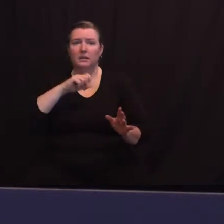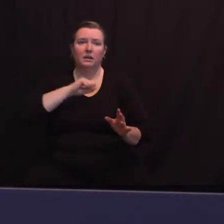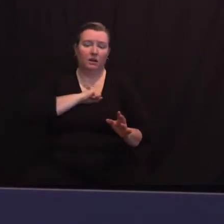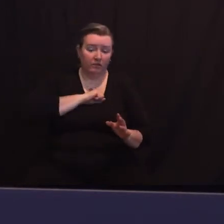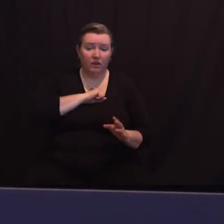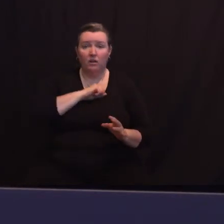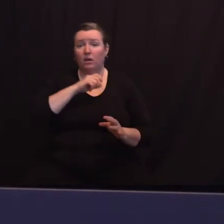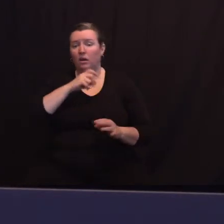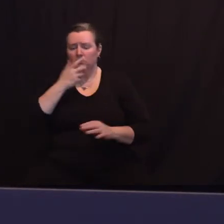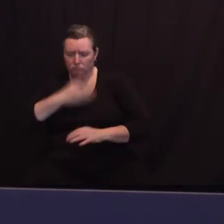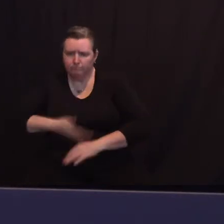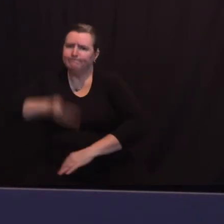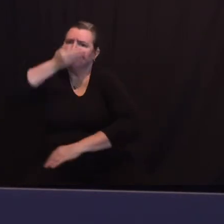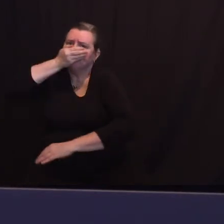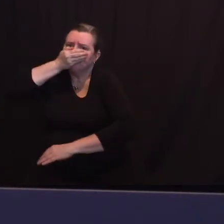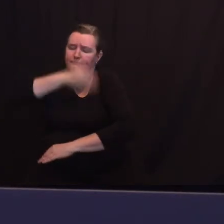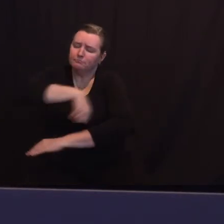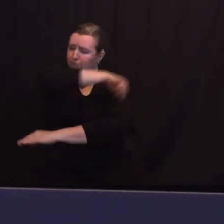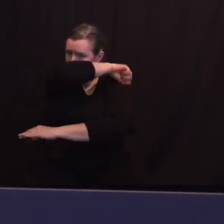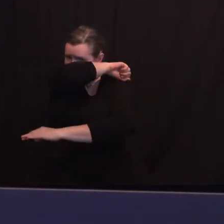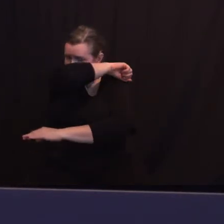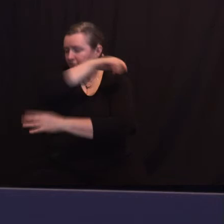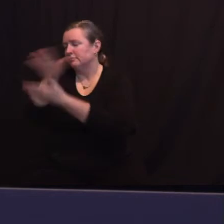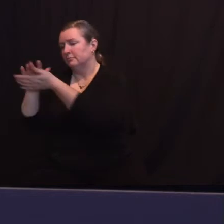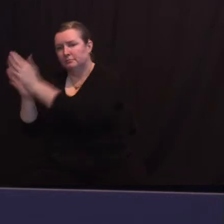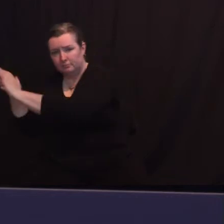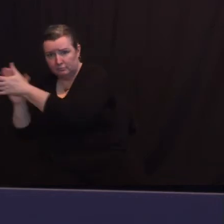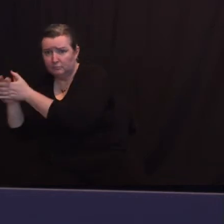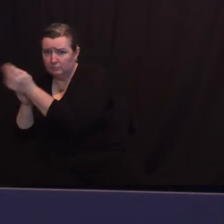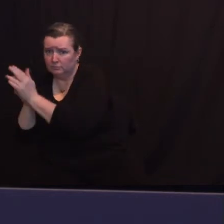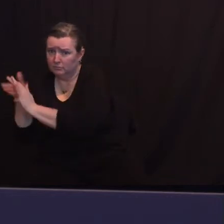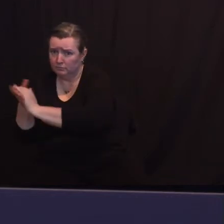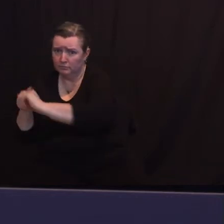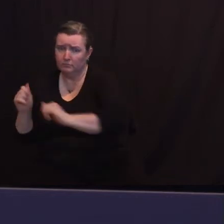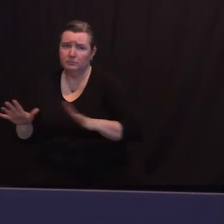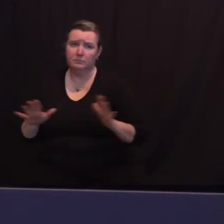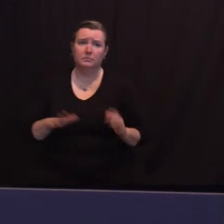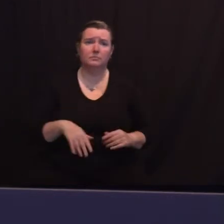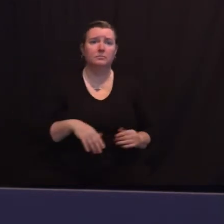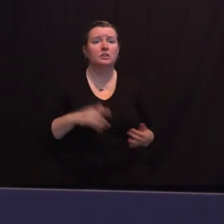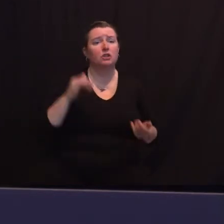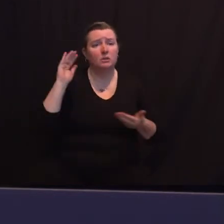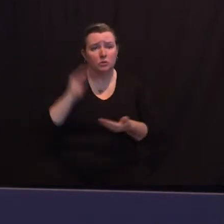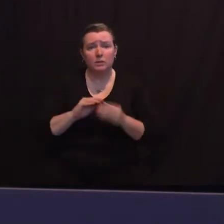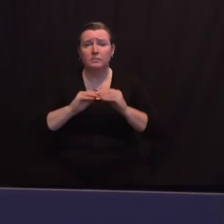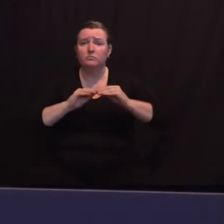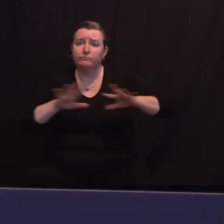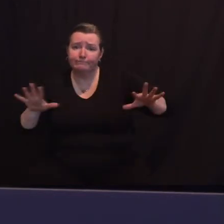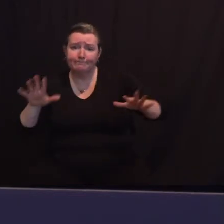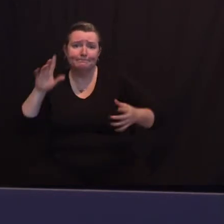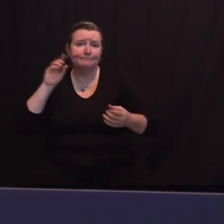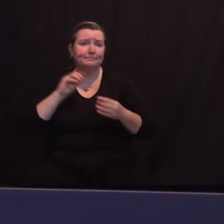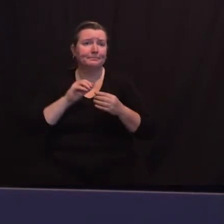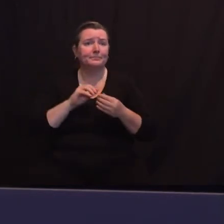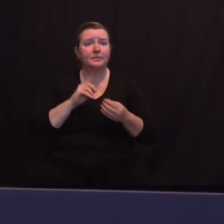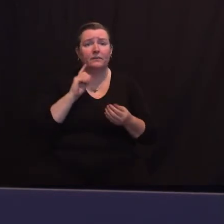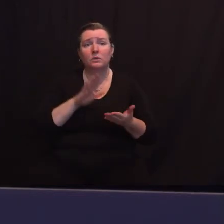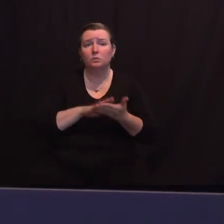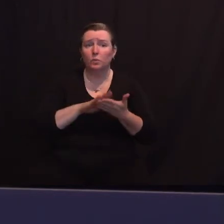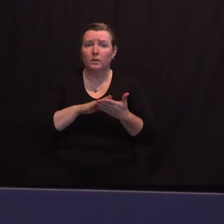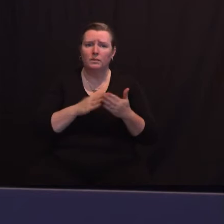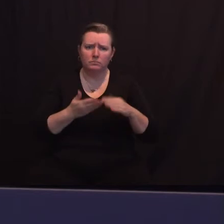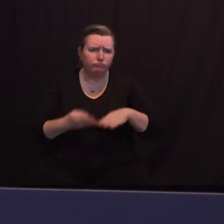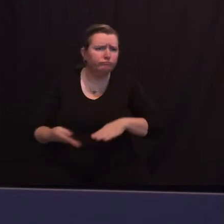To reduce risk of transmission in schools, it is recommended that schools work to improve airflow to the extent